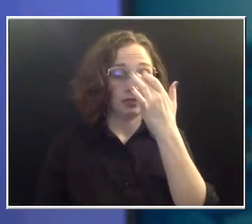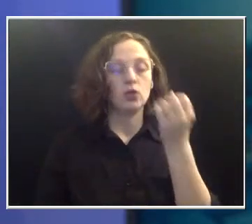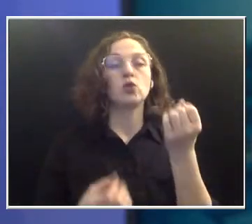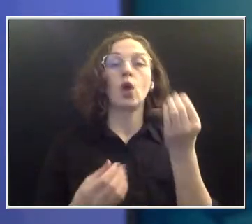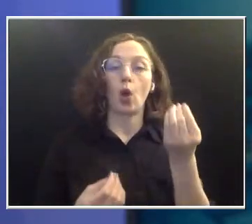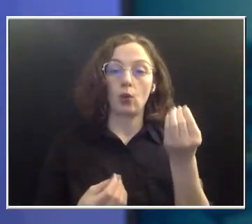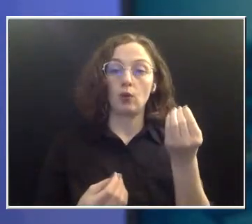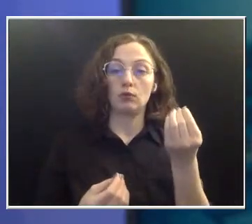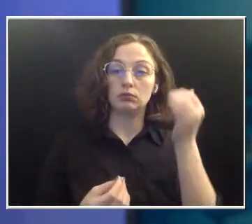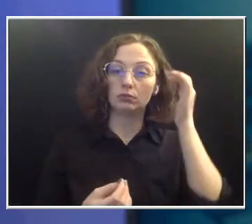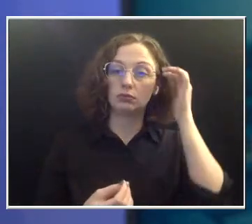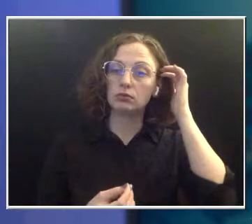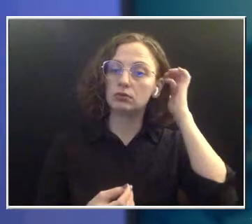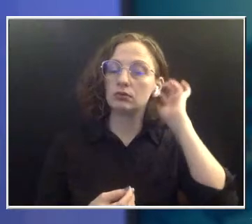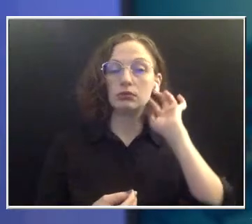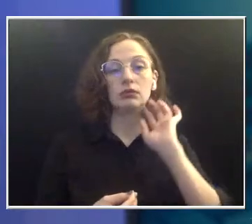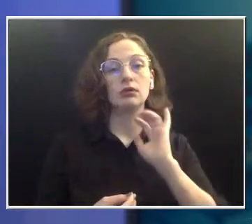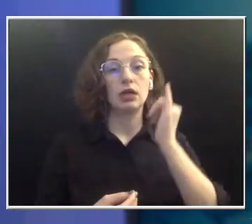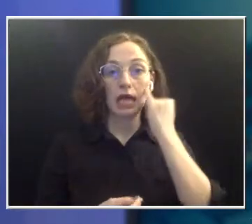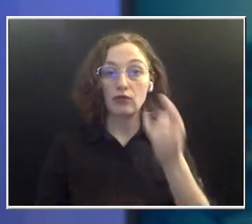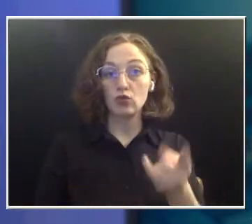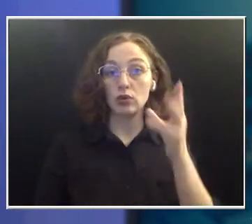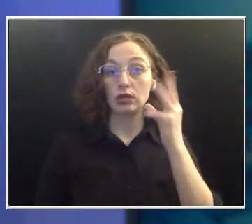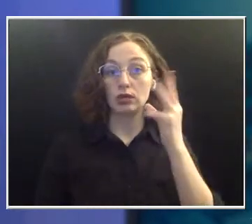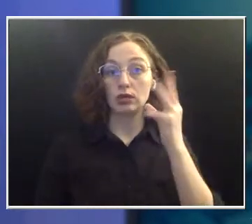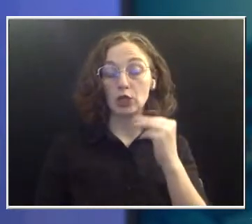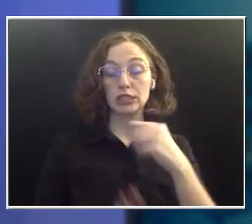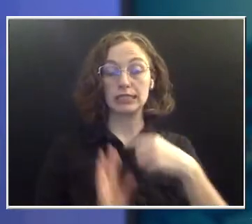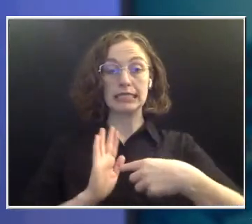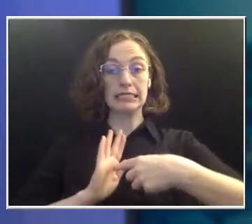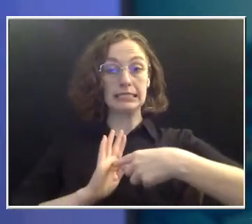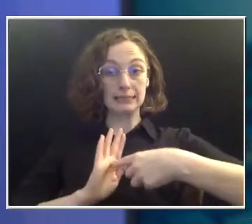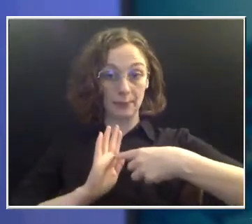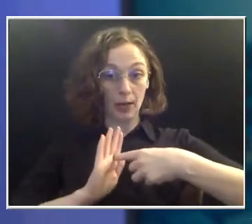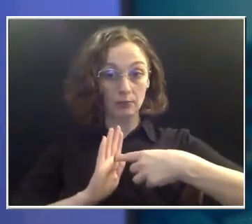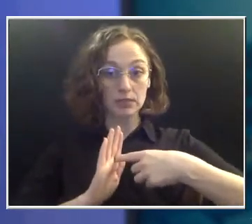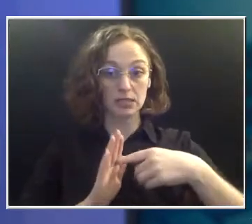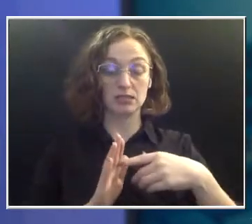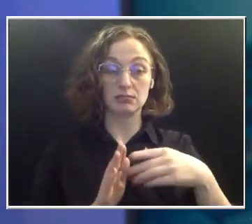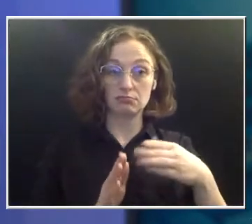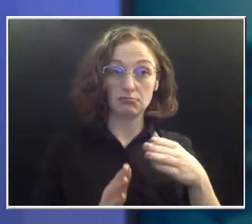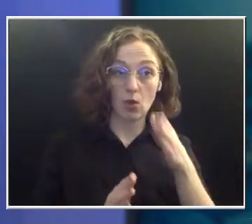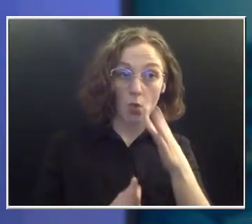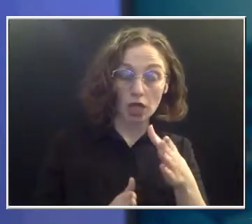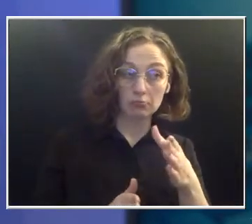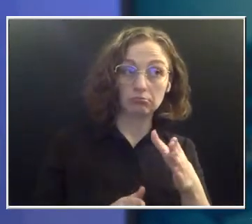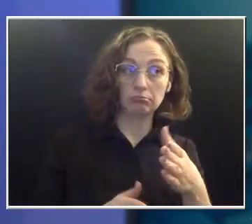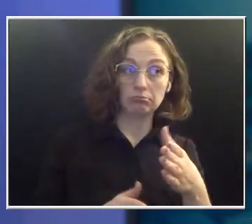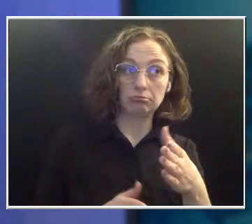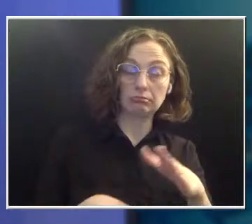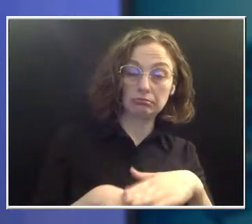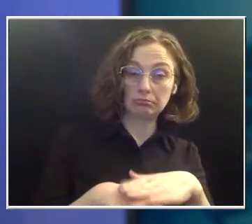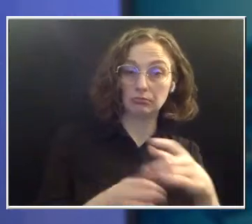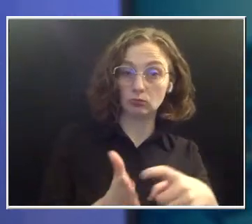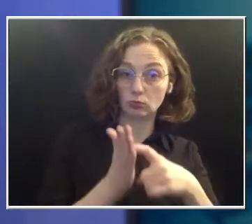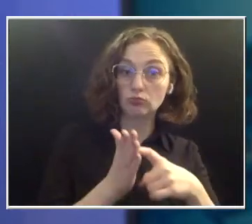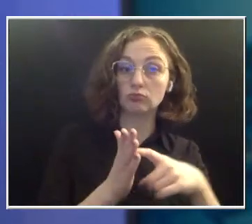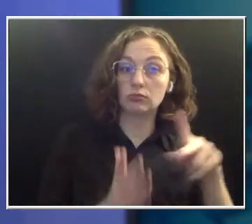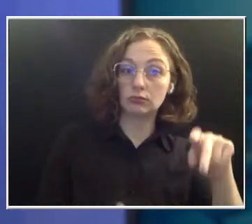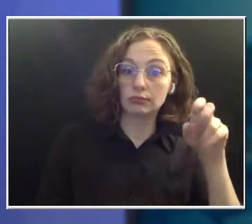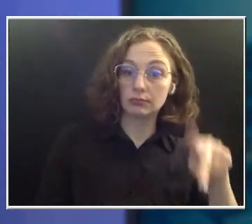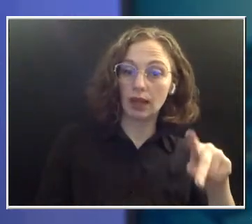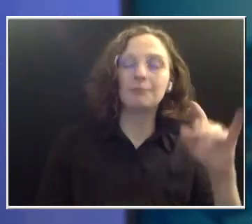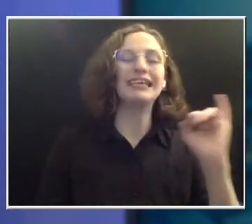having symptoms that would necessitate getting one, then I think, yes, it would be covered. If you're not, it would likely not be covered.